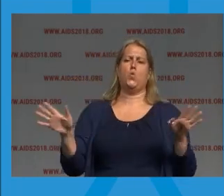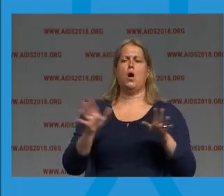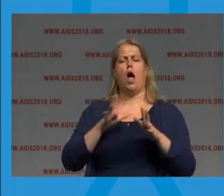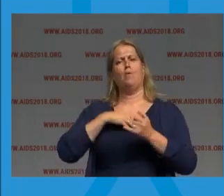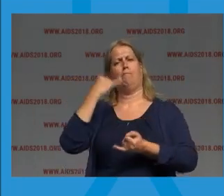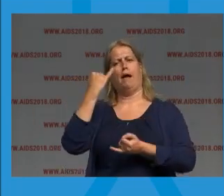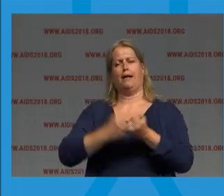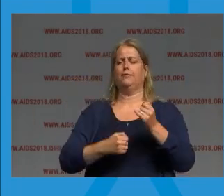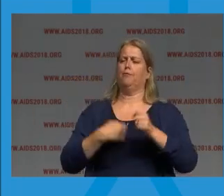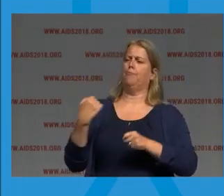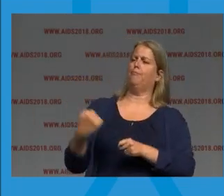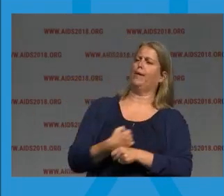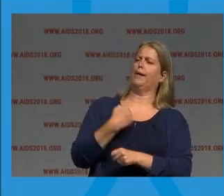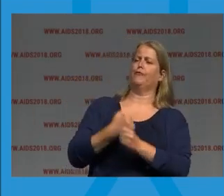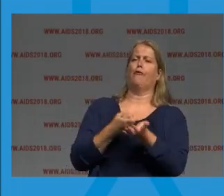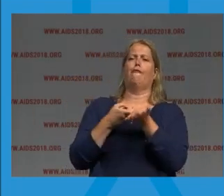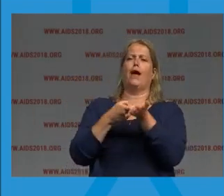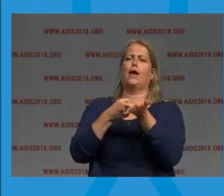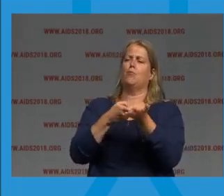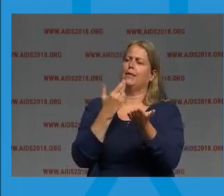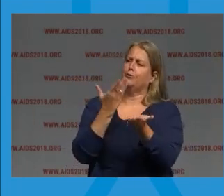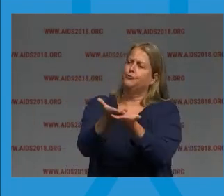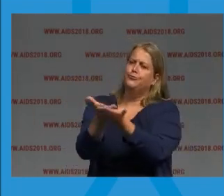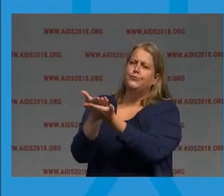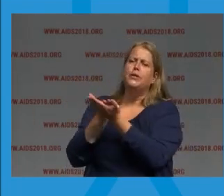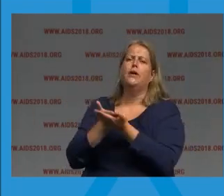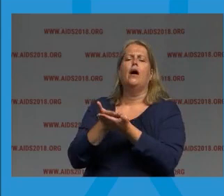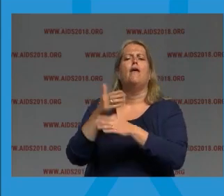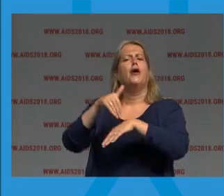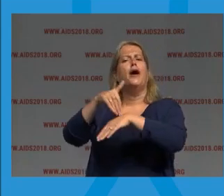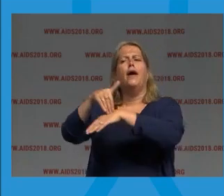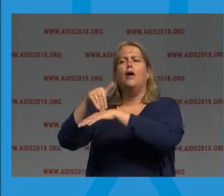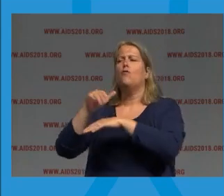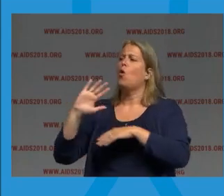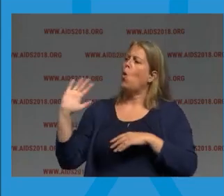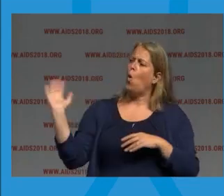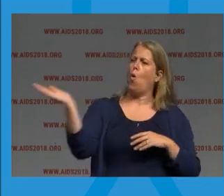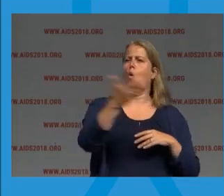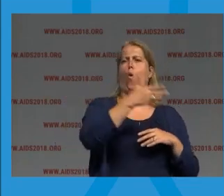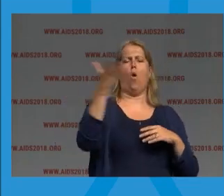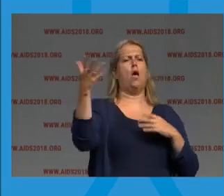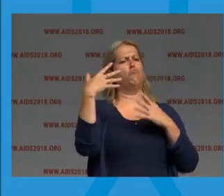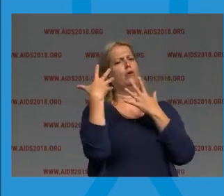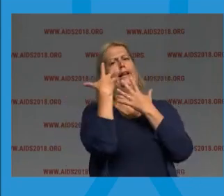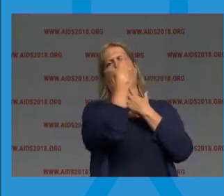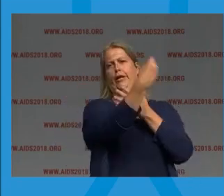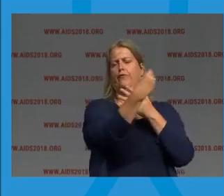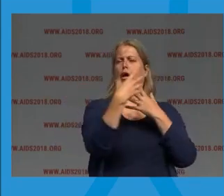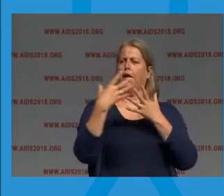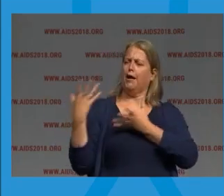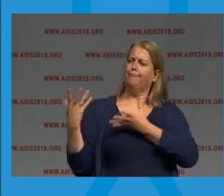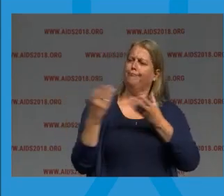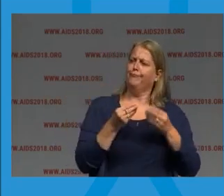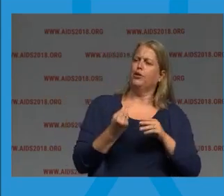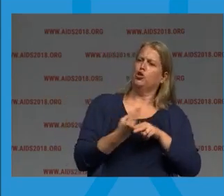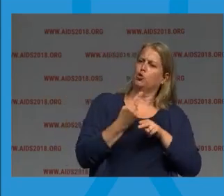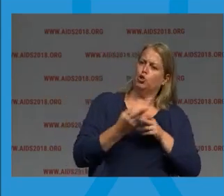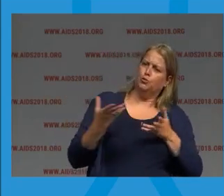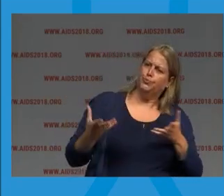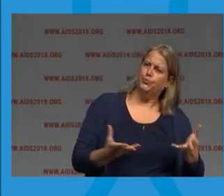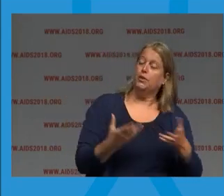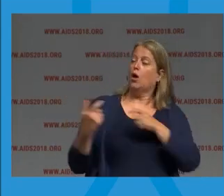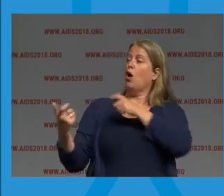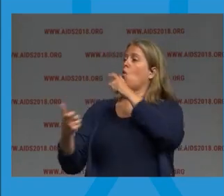practical recommendations for everyone in this room that you can leave and be able to take forward to put words